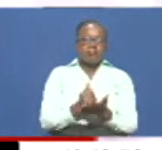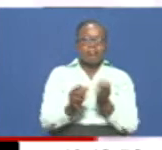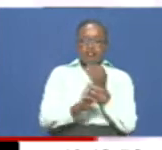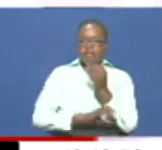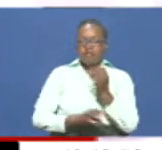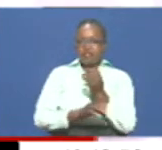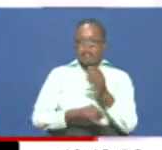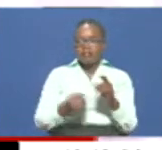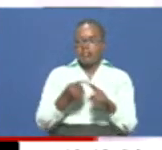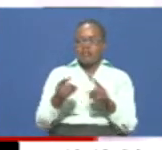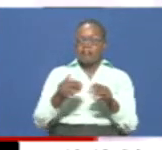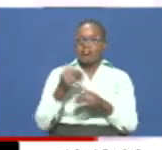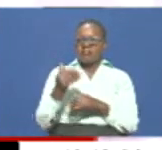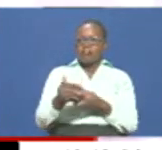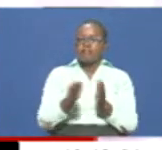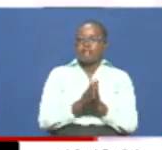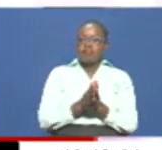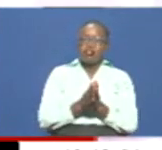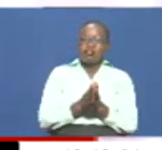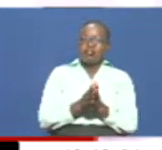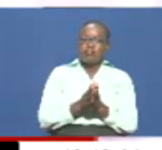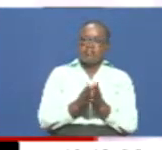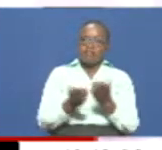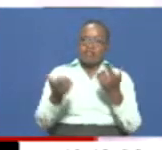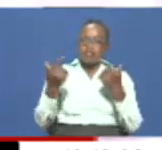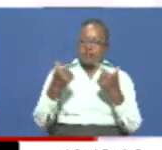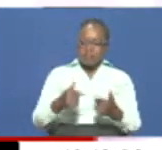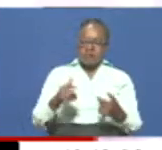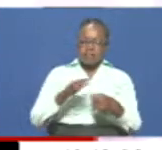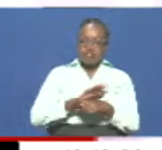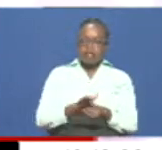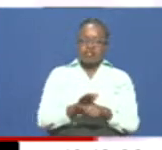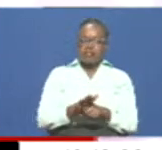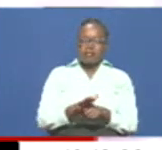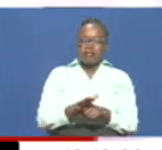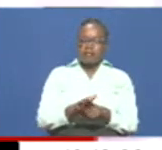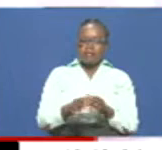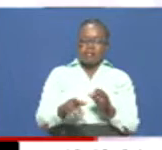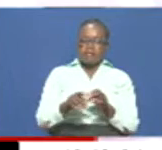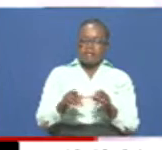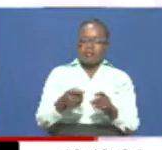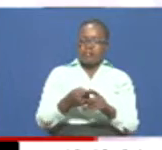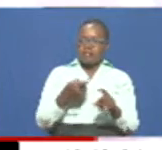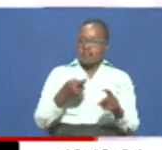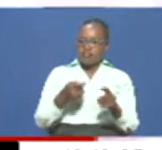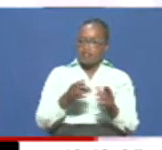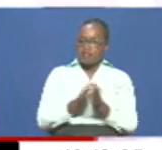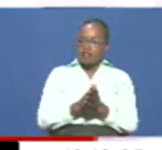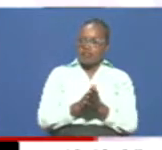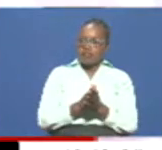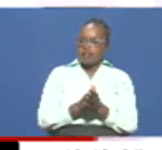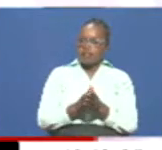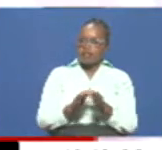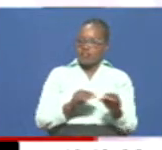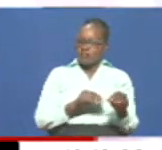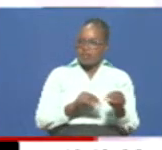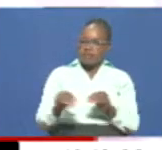going forward with the advent of COVID-19, there needs to be a way to move away from the misfortunes that was brought